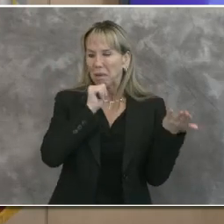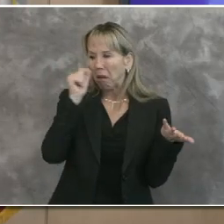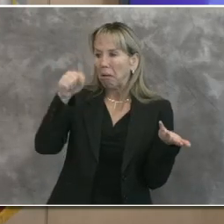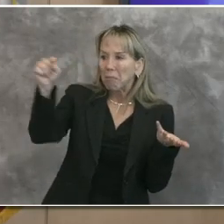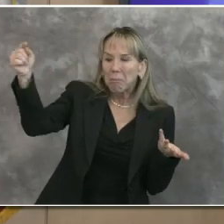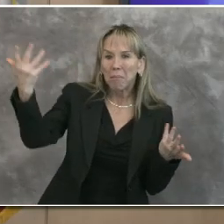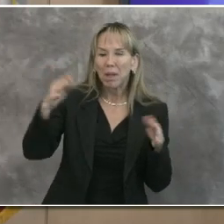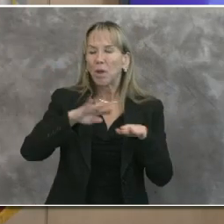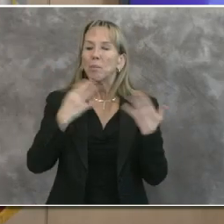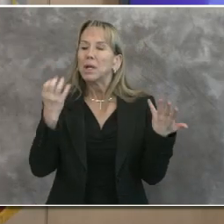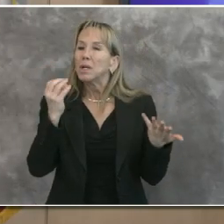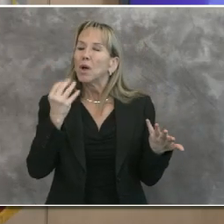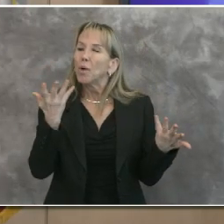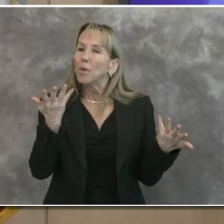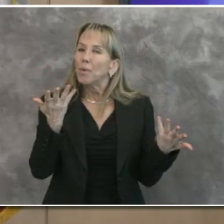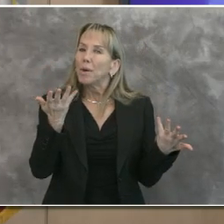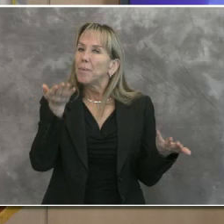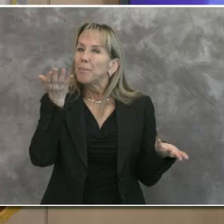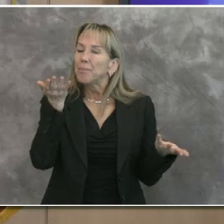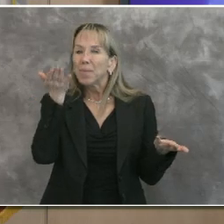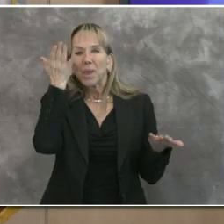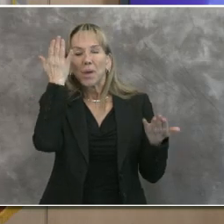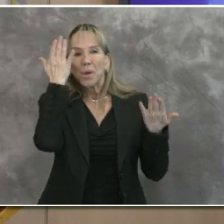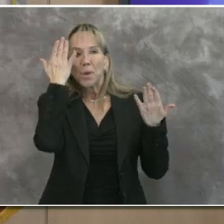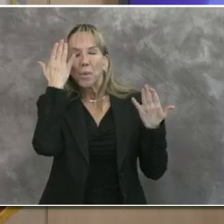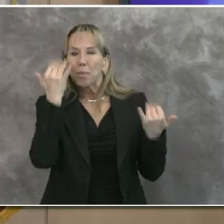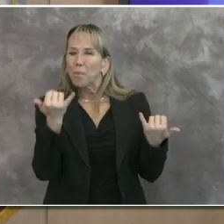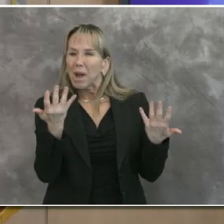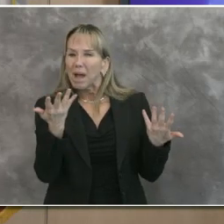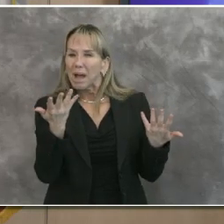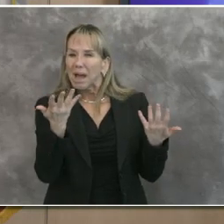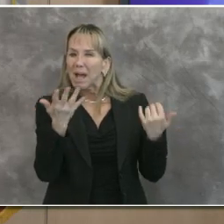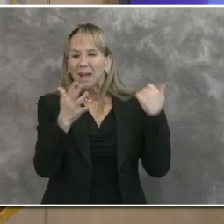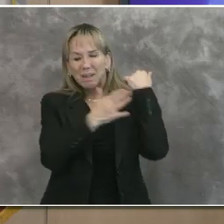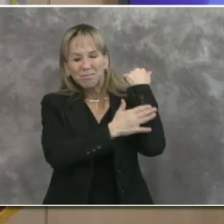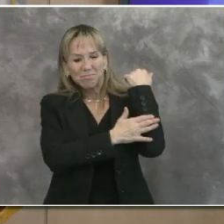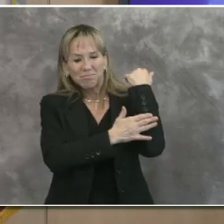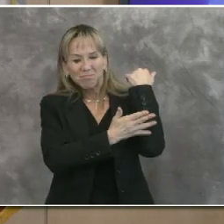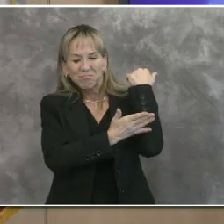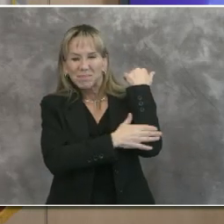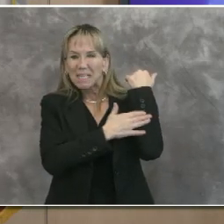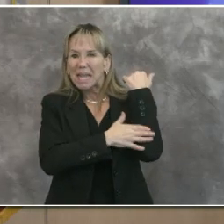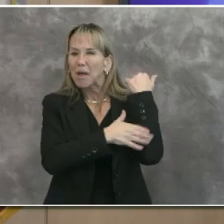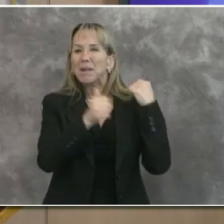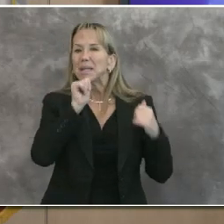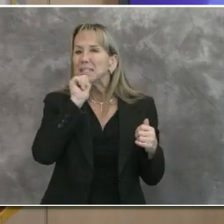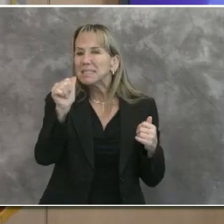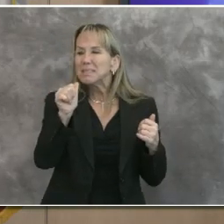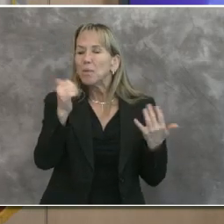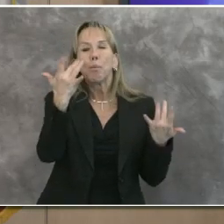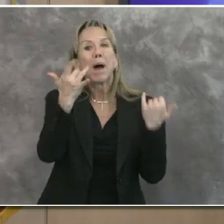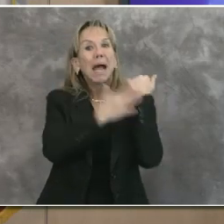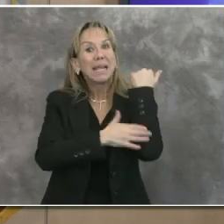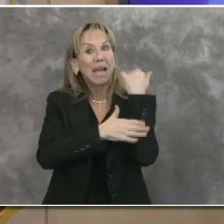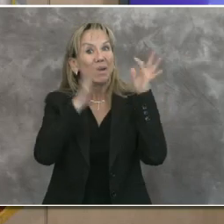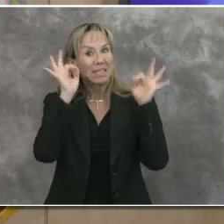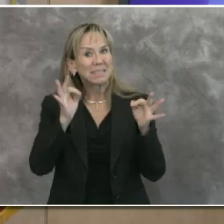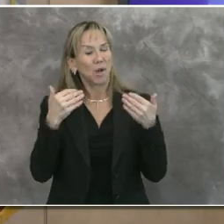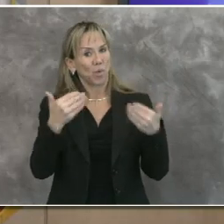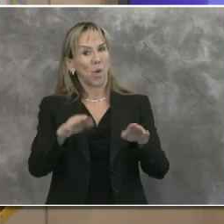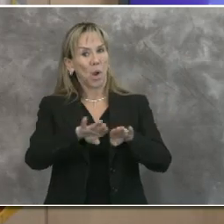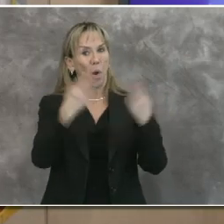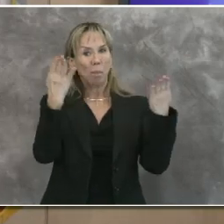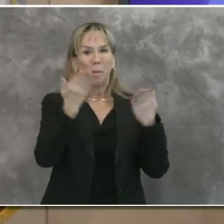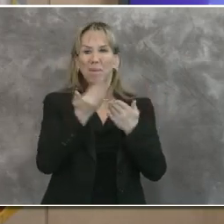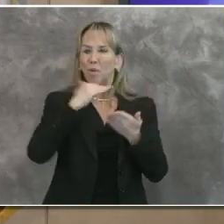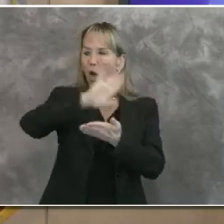say. Why did the county decide to lift water restrictions before all of the coastal cities were ready to participate? Supervisor Fletcher